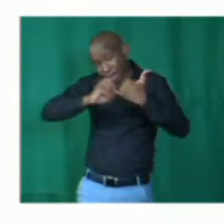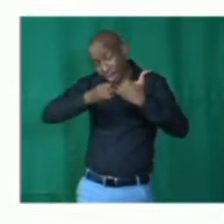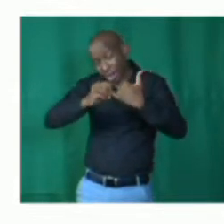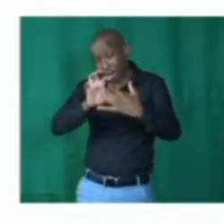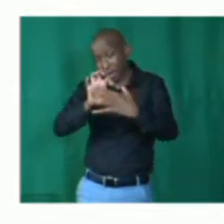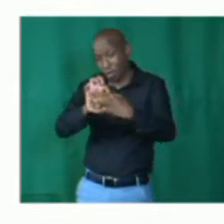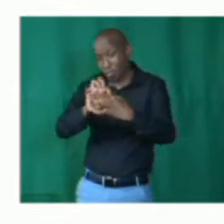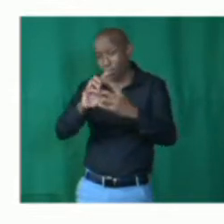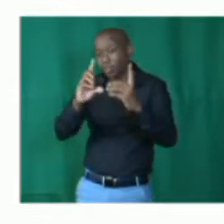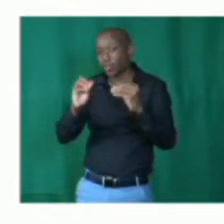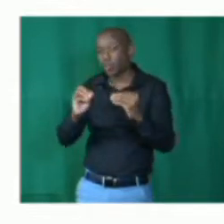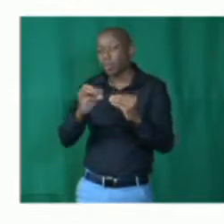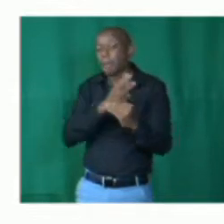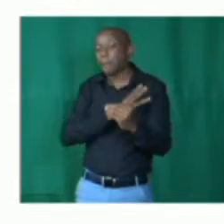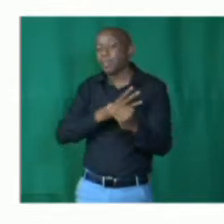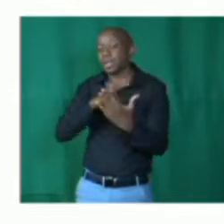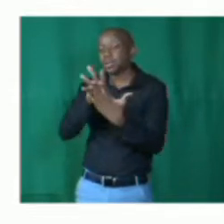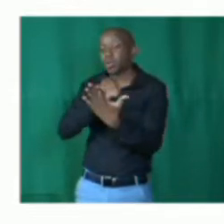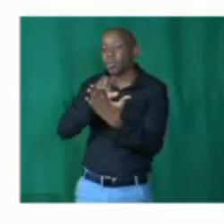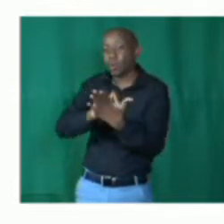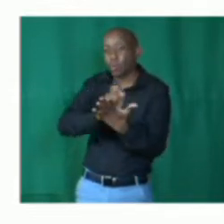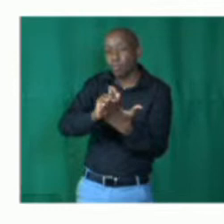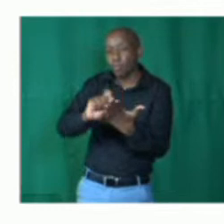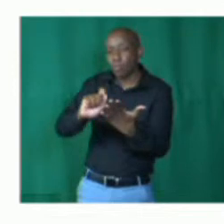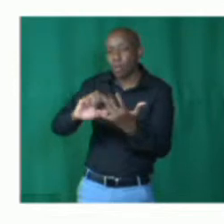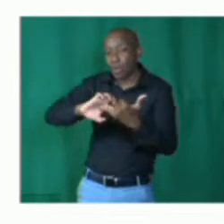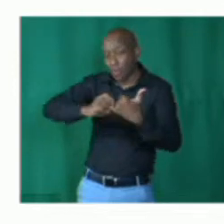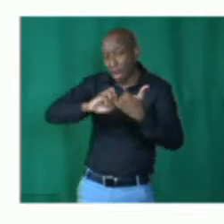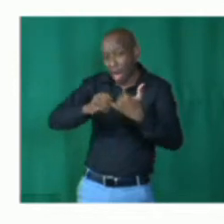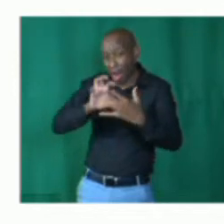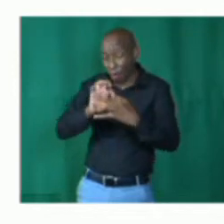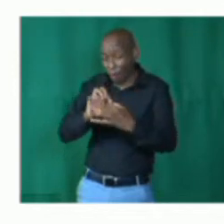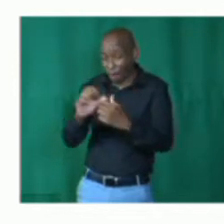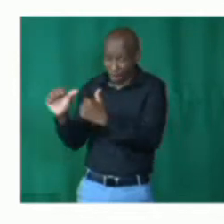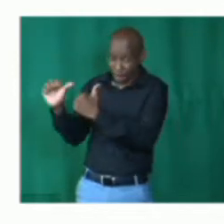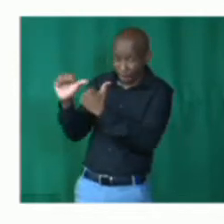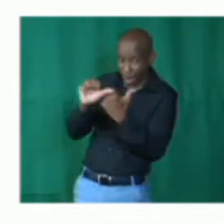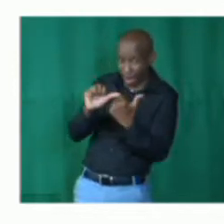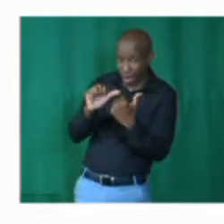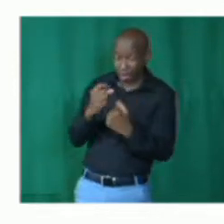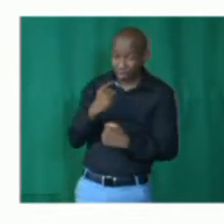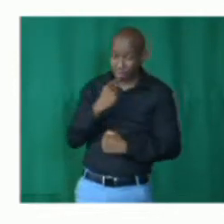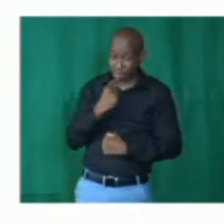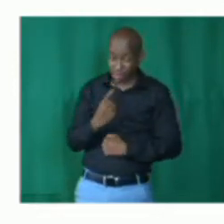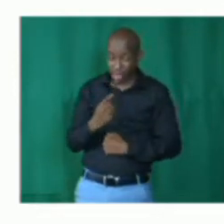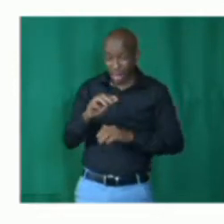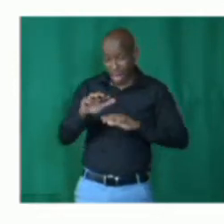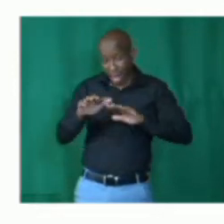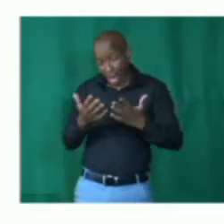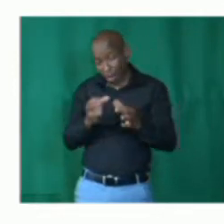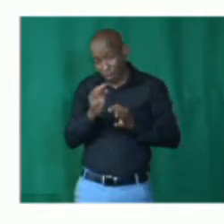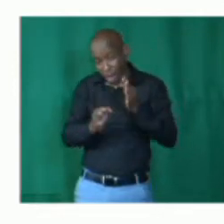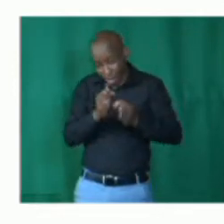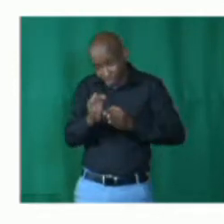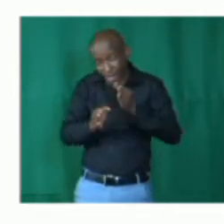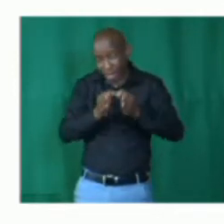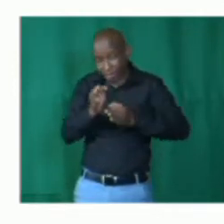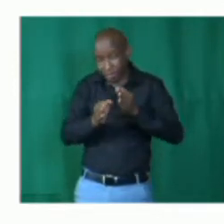home. Copy this question down, you can try it at home. When we come back, we will further